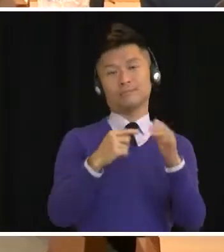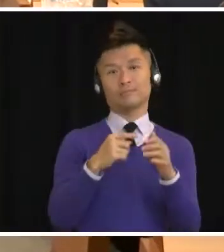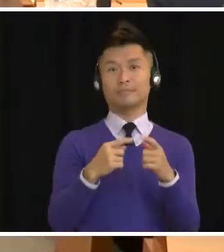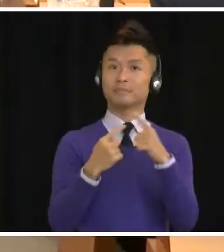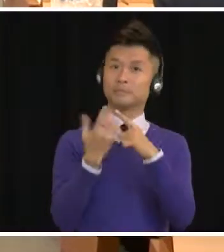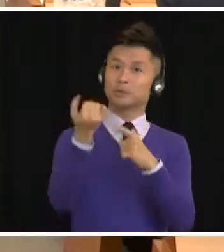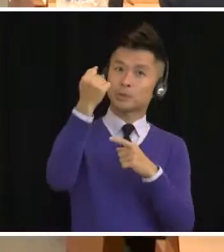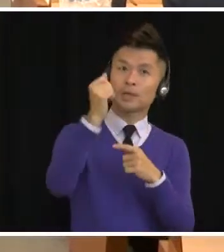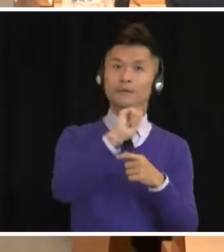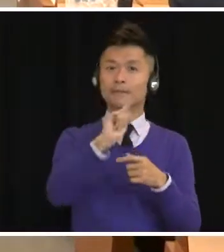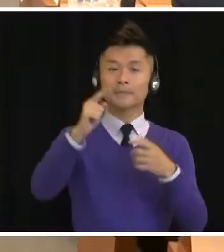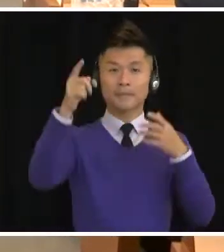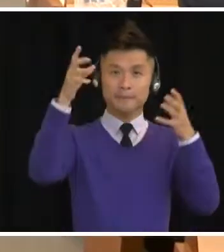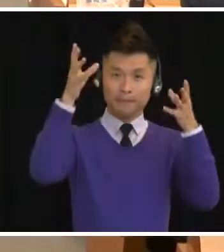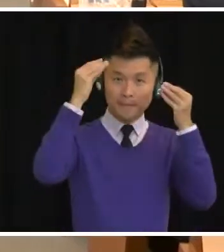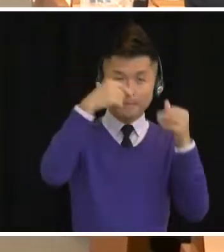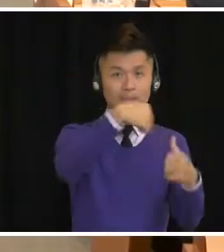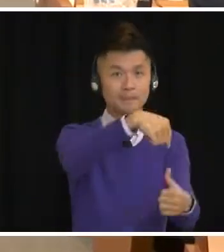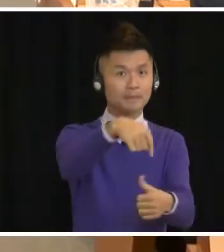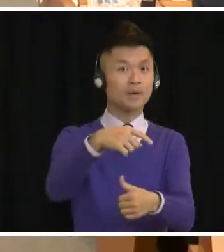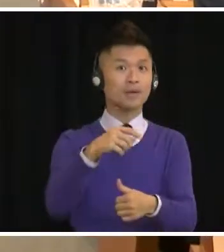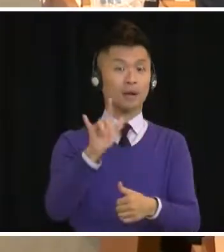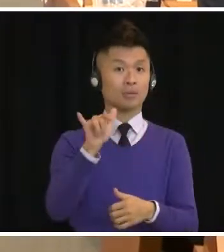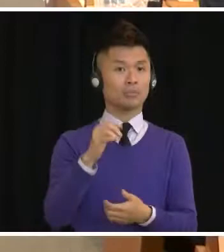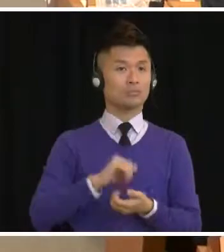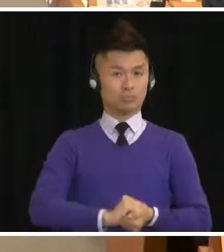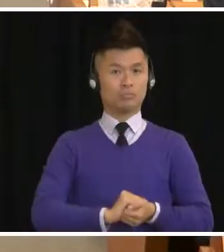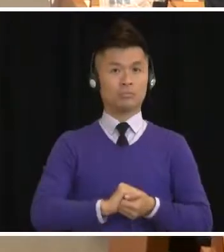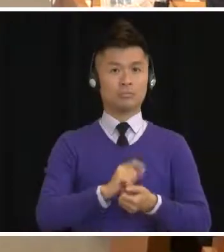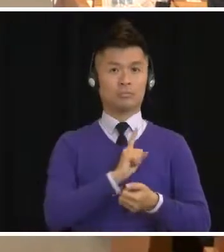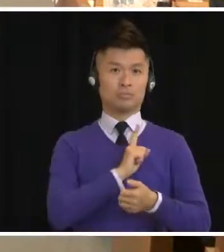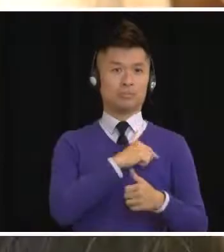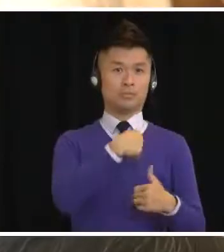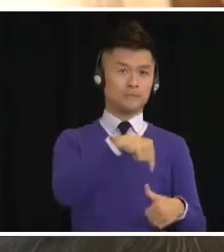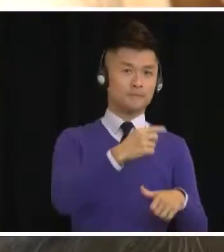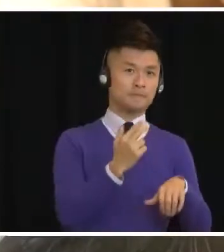human rights courses to their students?